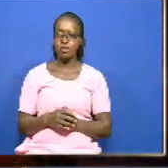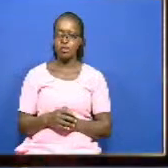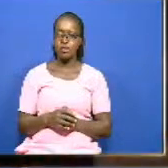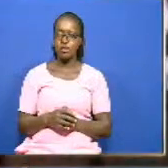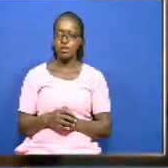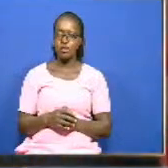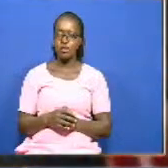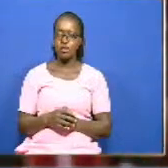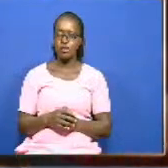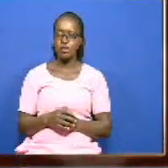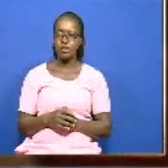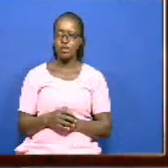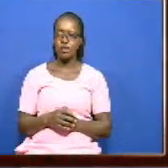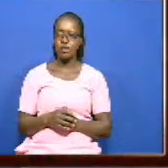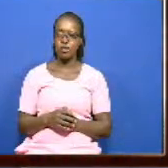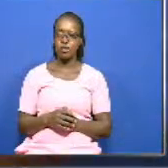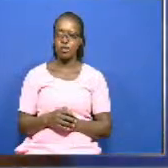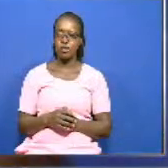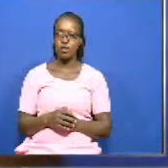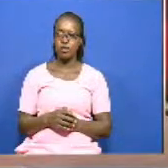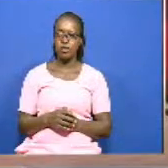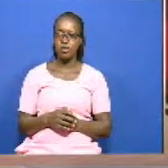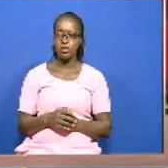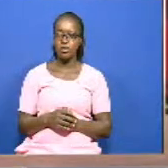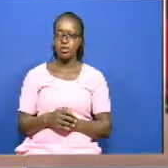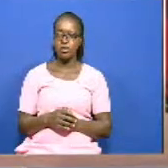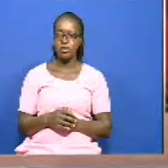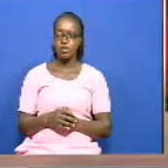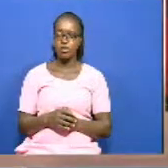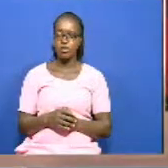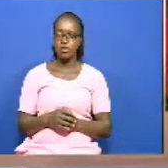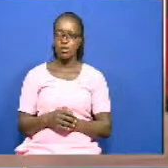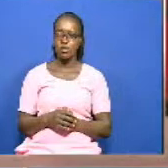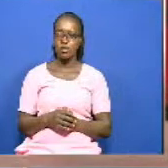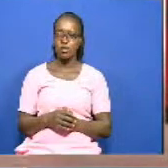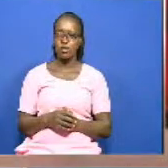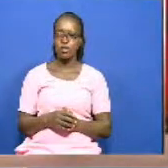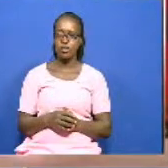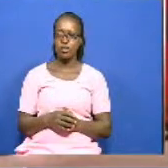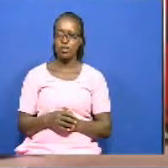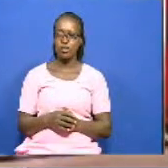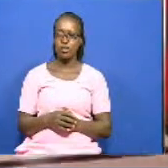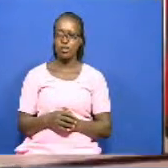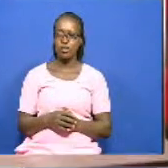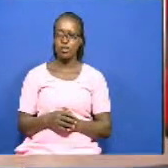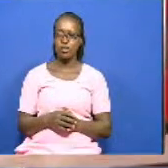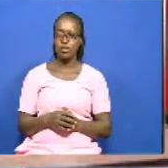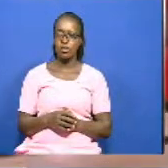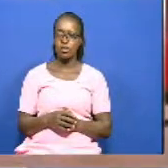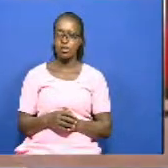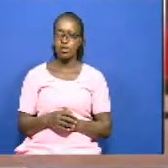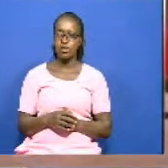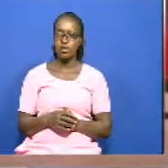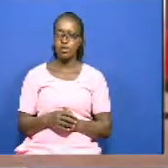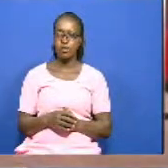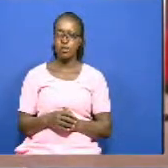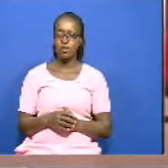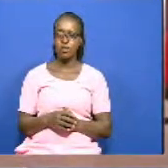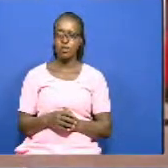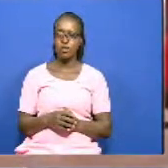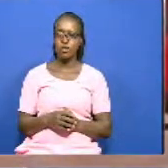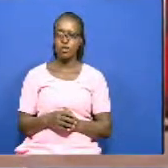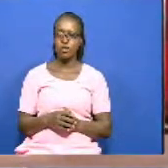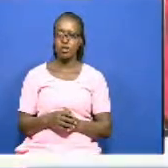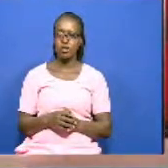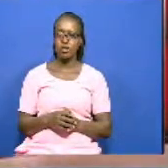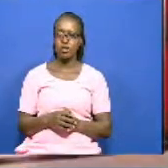goes right at Howard, draws the foul, and a chance for a three-point play. Today they asked him again. Success. Here he is out on the court. He is